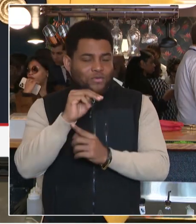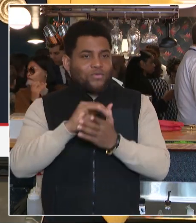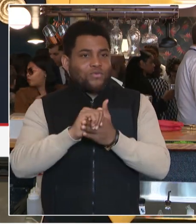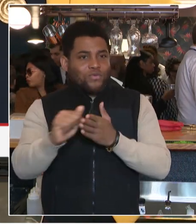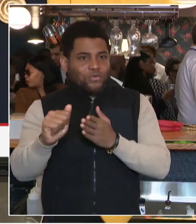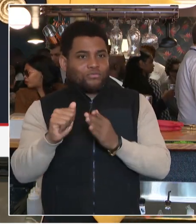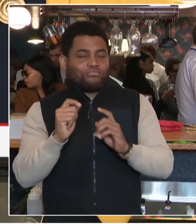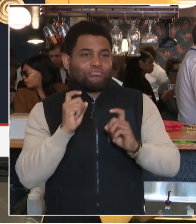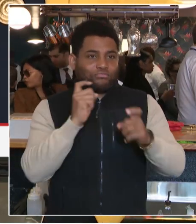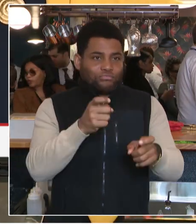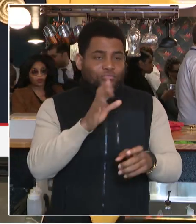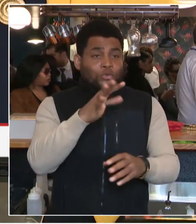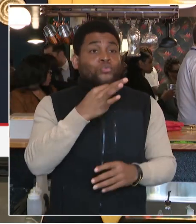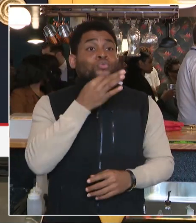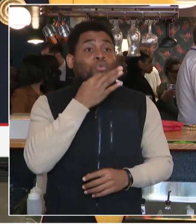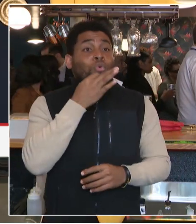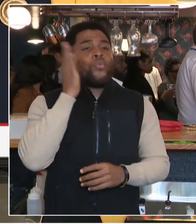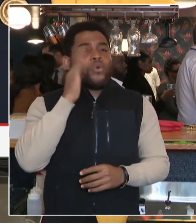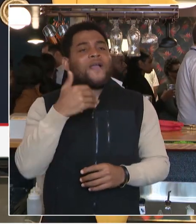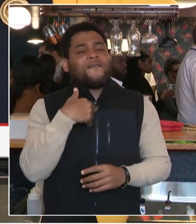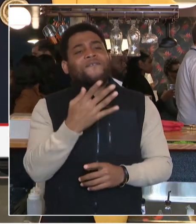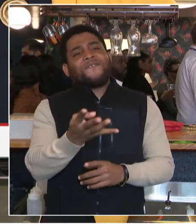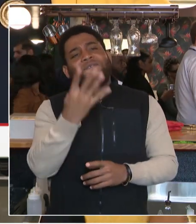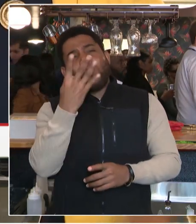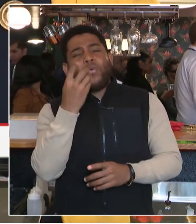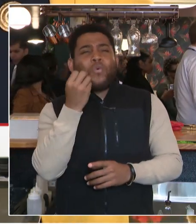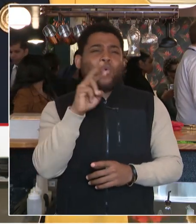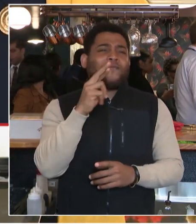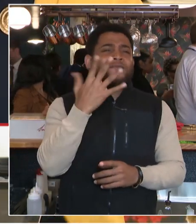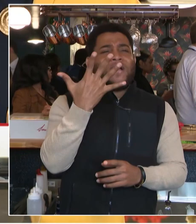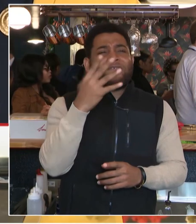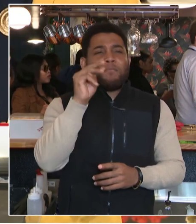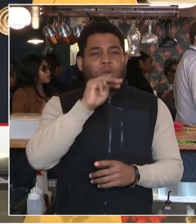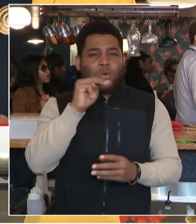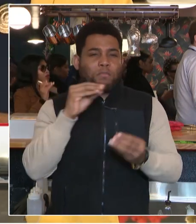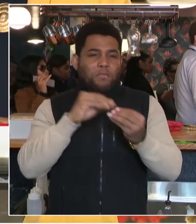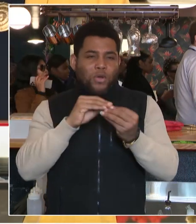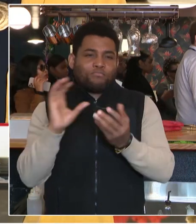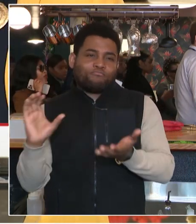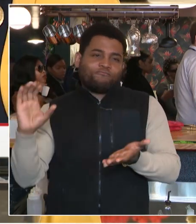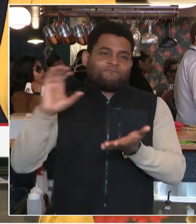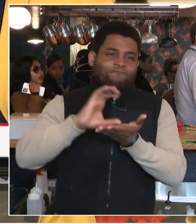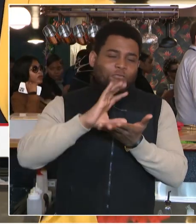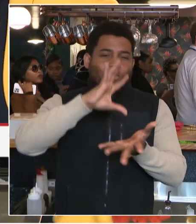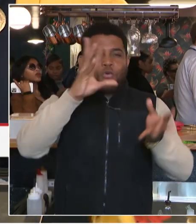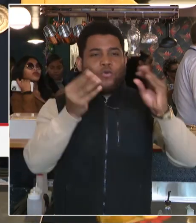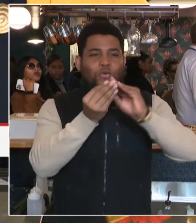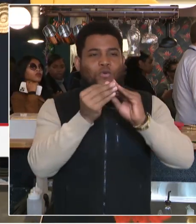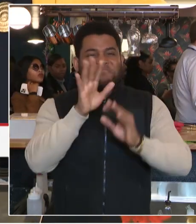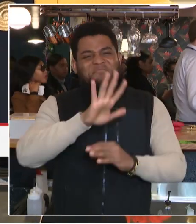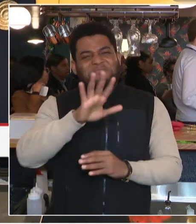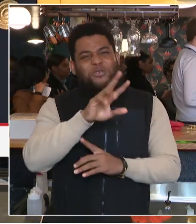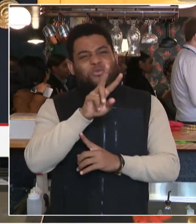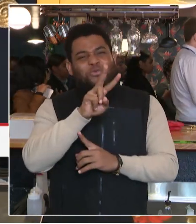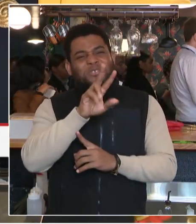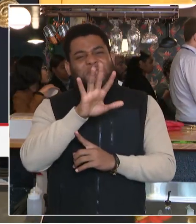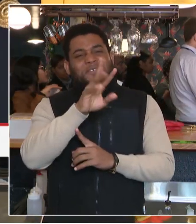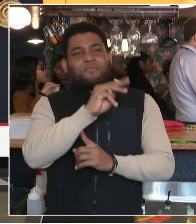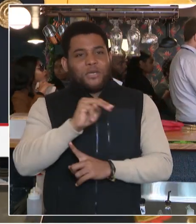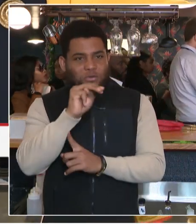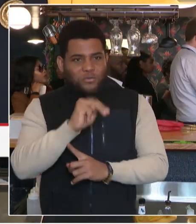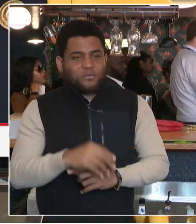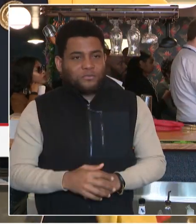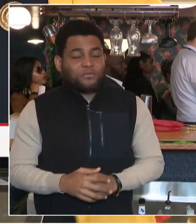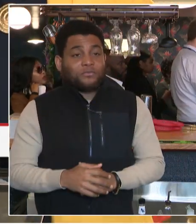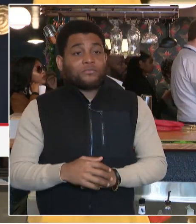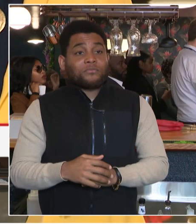million. On top of that initial. On top of that, so for a total of $25 million. And so is there more beyond that? Are there more rounds budgeted for in the future? Or is...